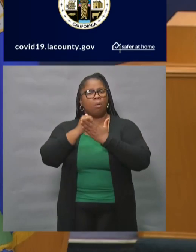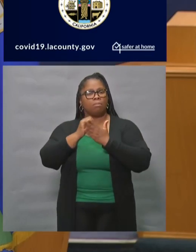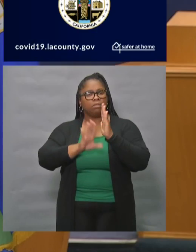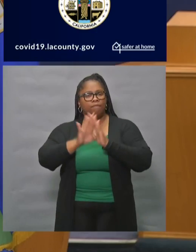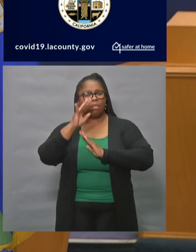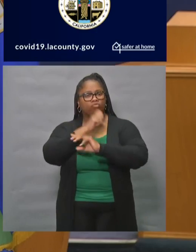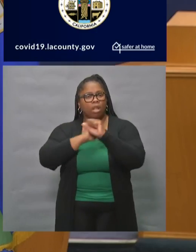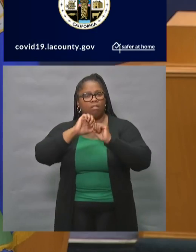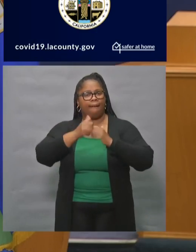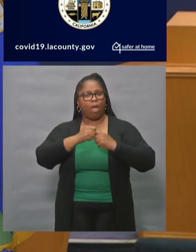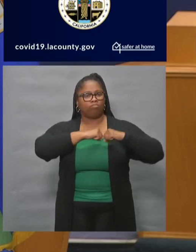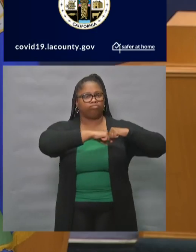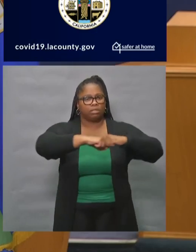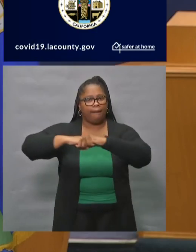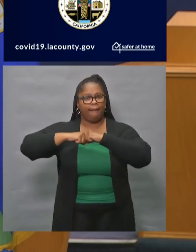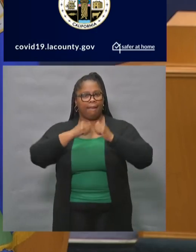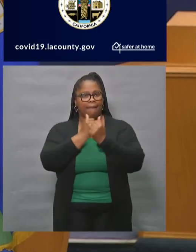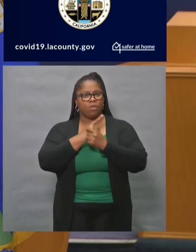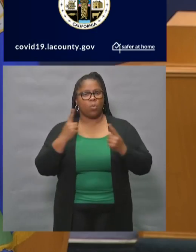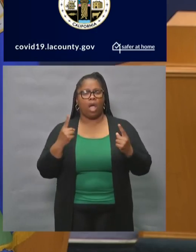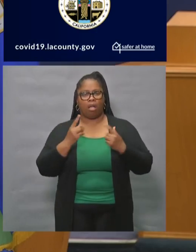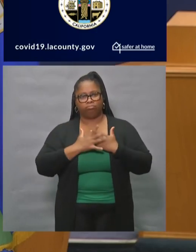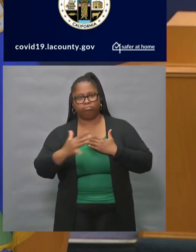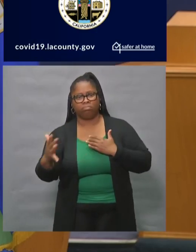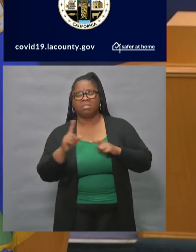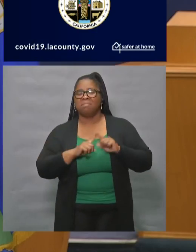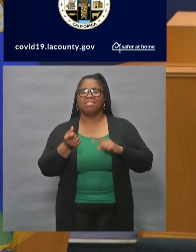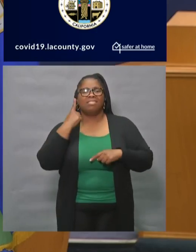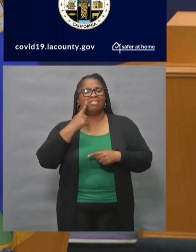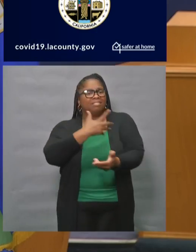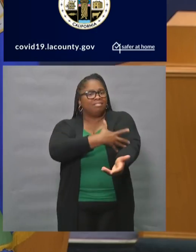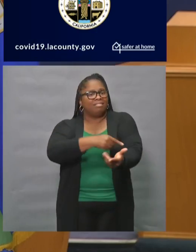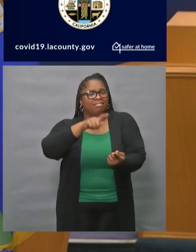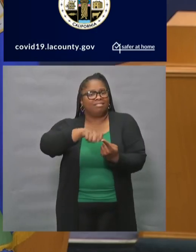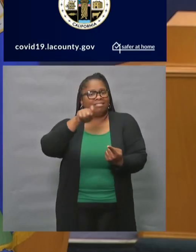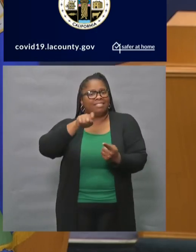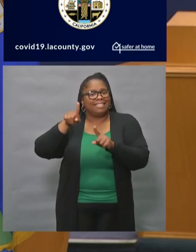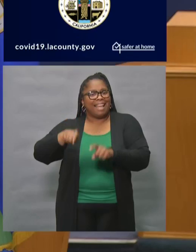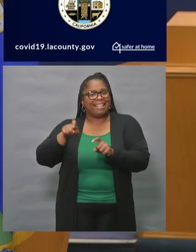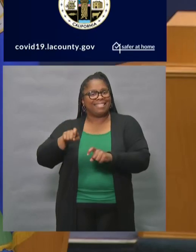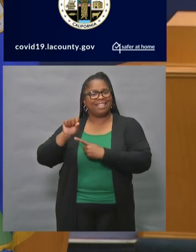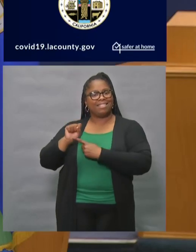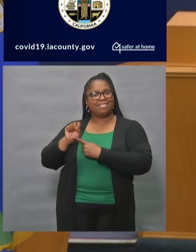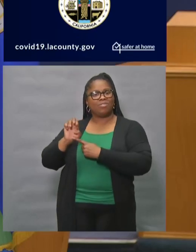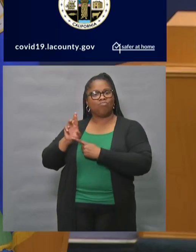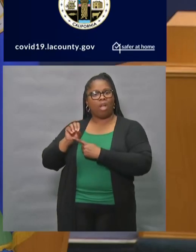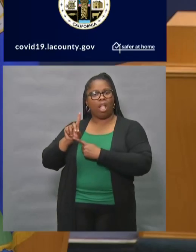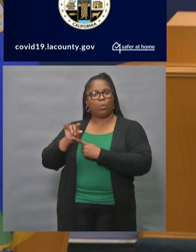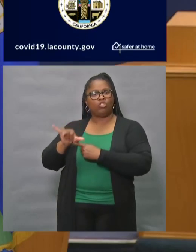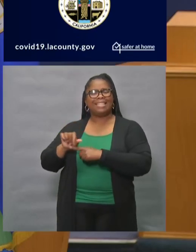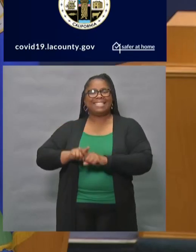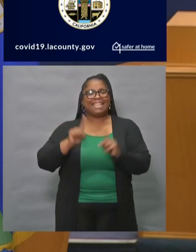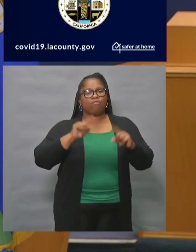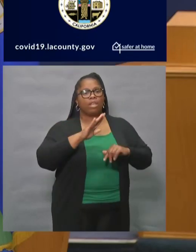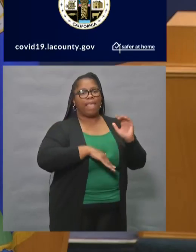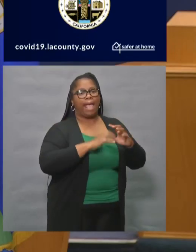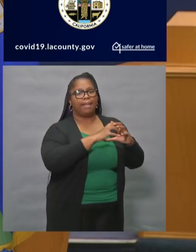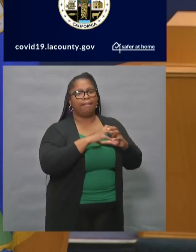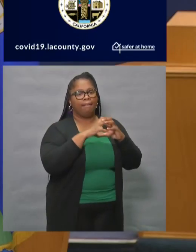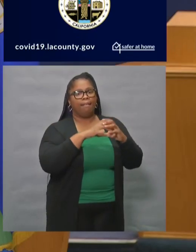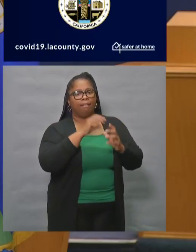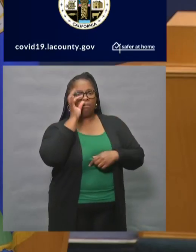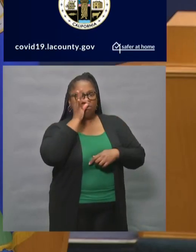ahead. So, but it's a very different kind of test than the molecular test that tells whether or not at this moment in